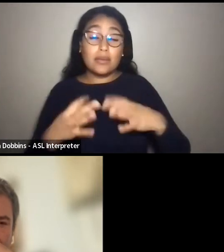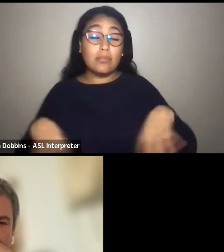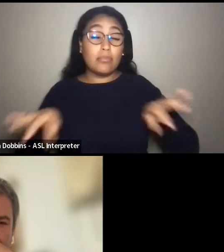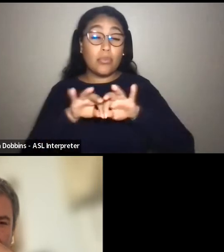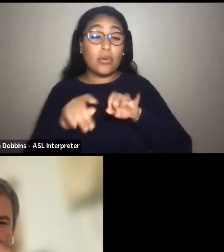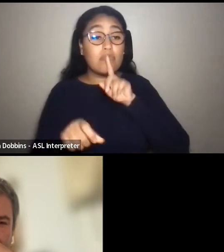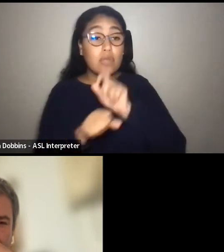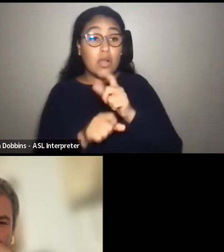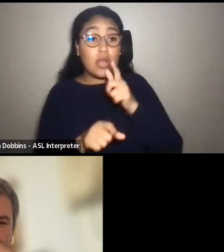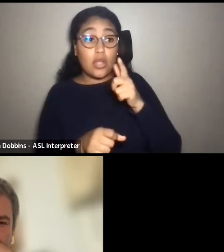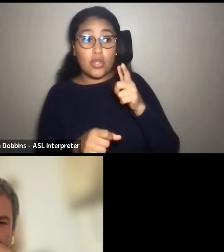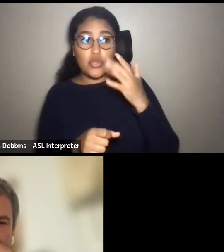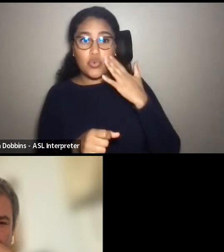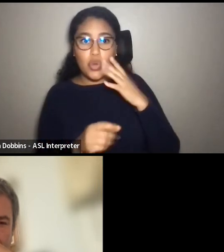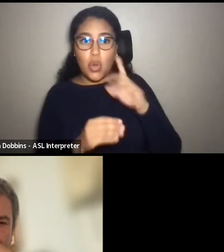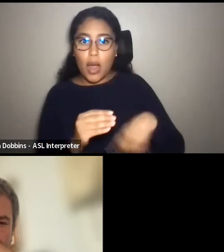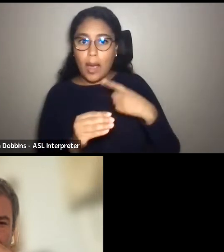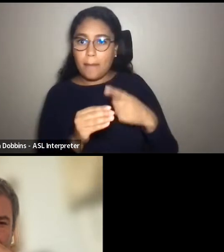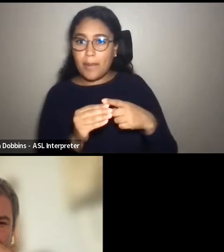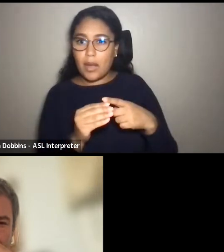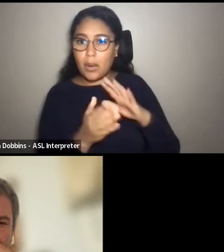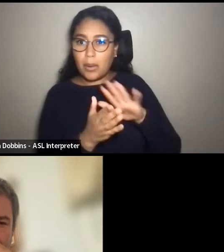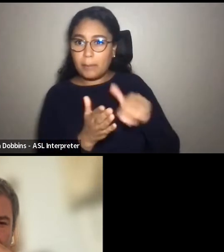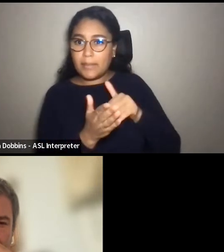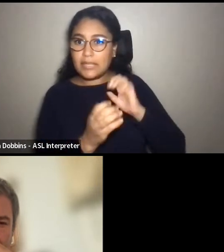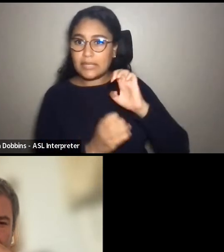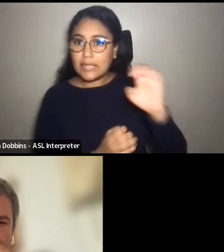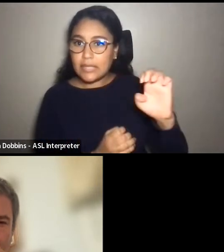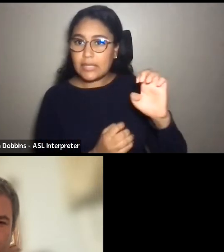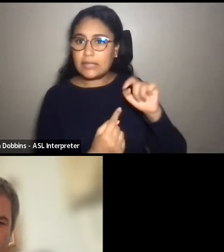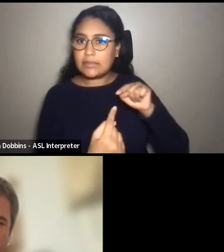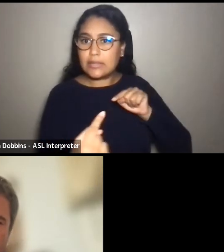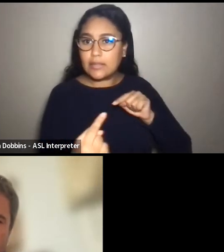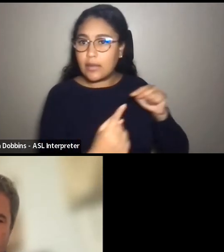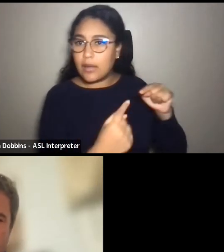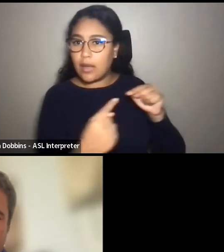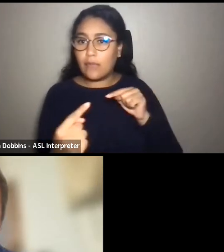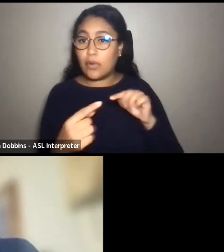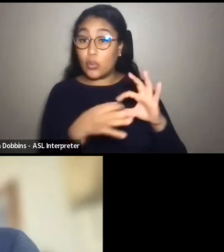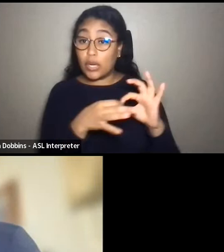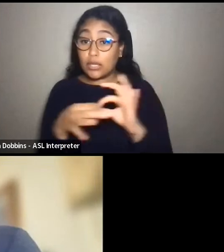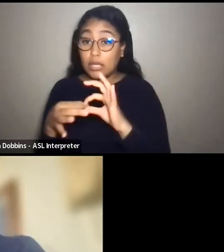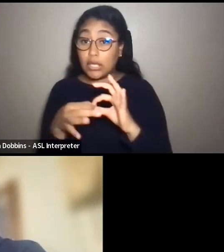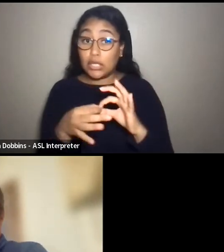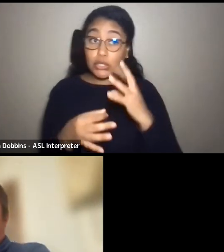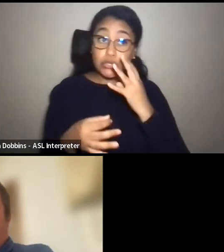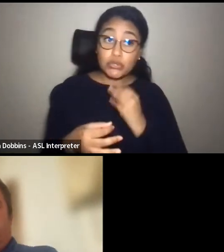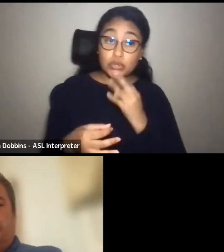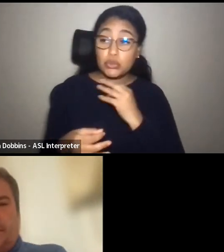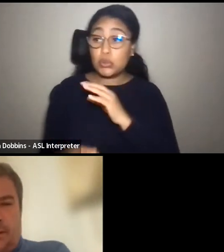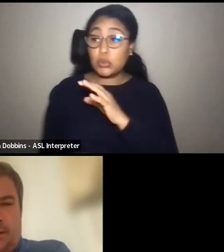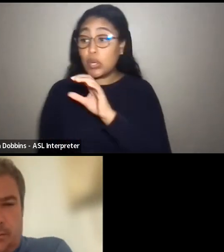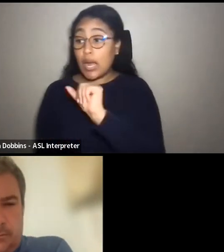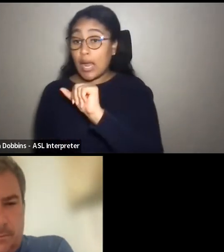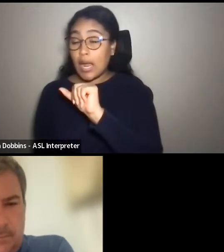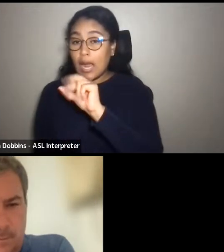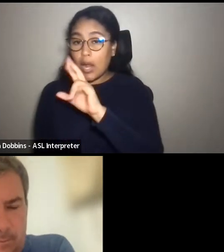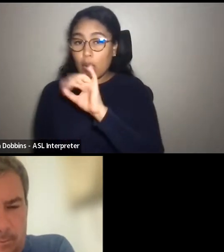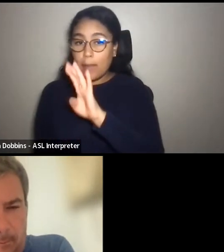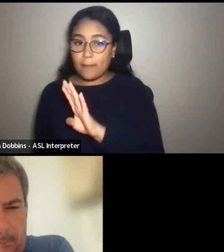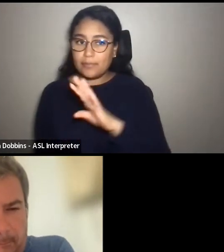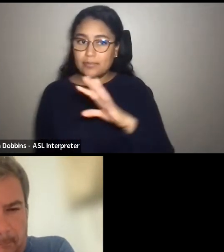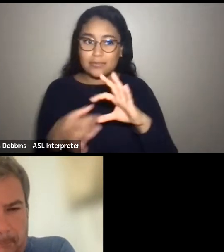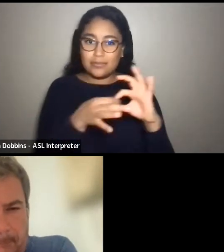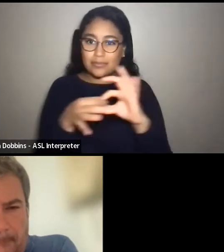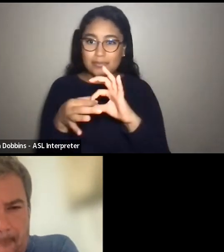matter really how much you know about the Middle East, the conflict, the relationship between the Jews and the Arabs or anybody in that region.